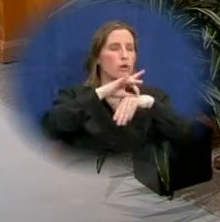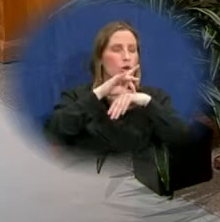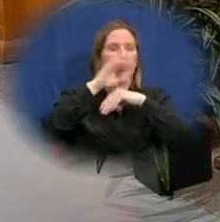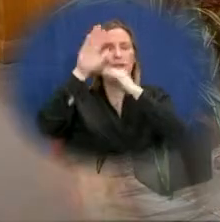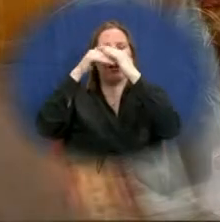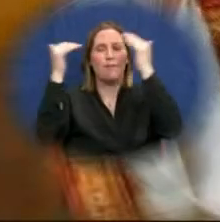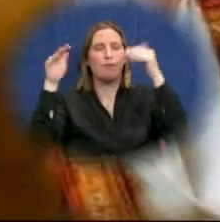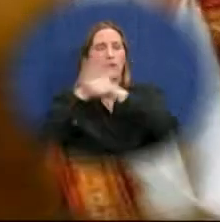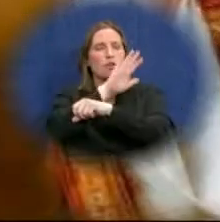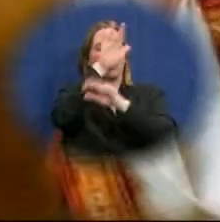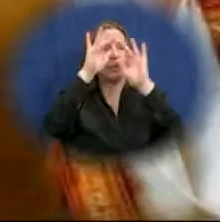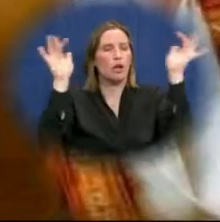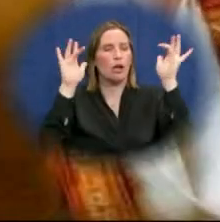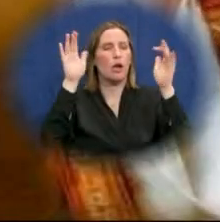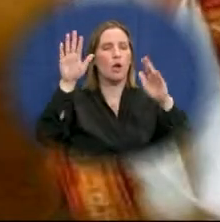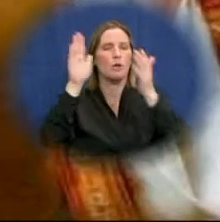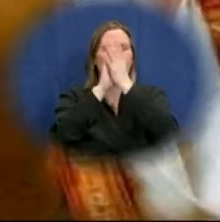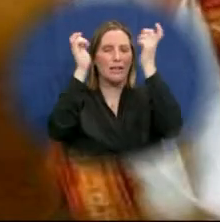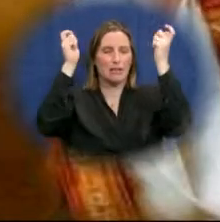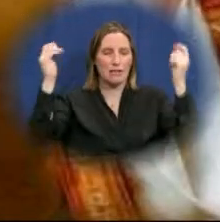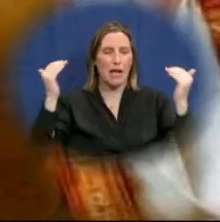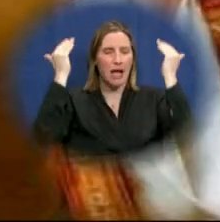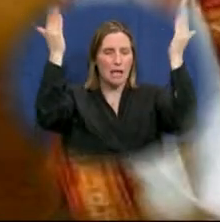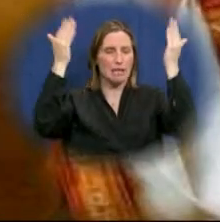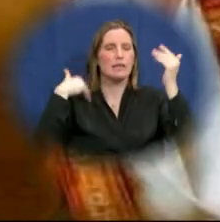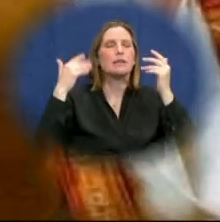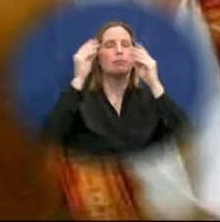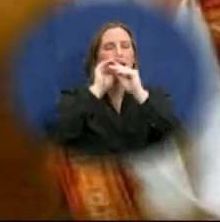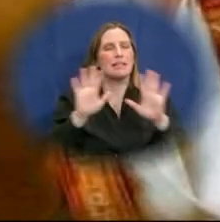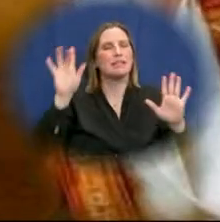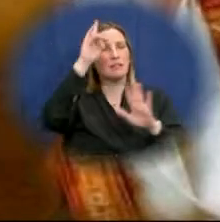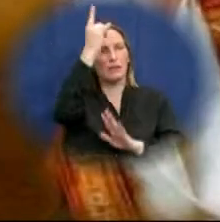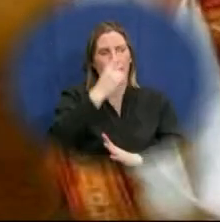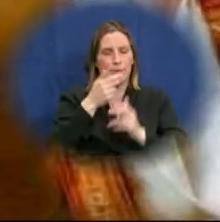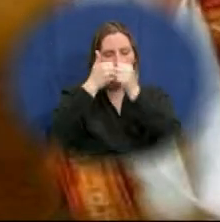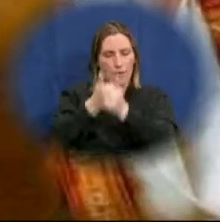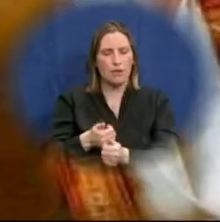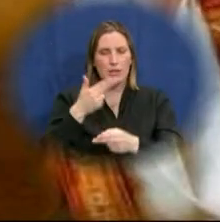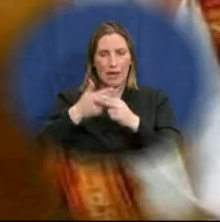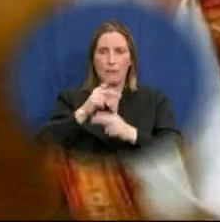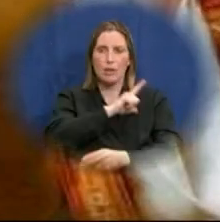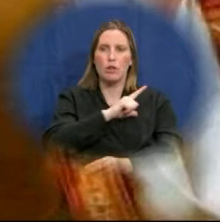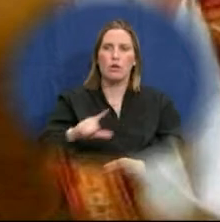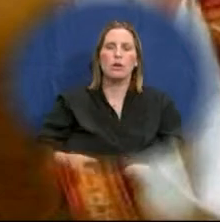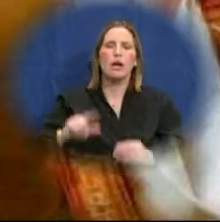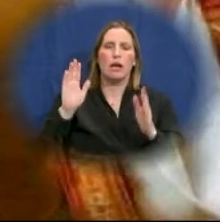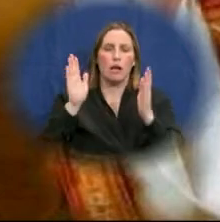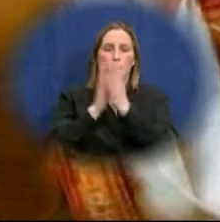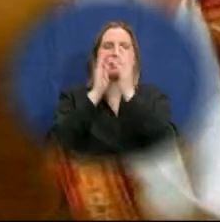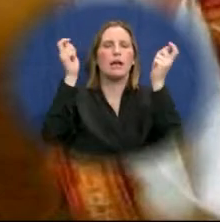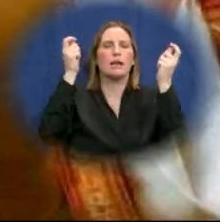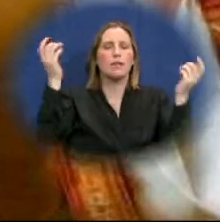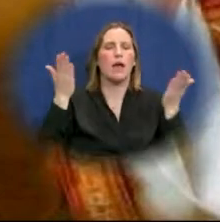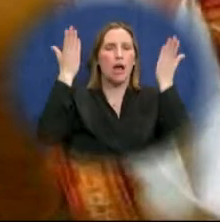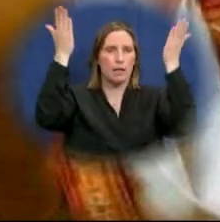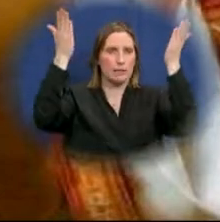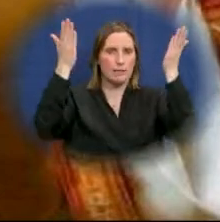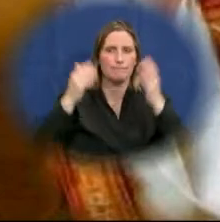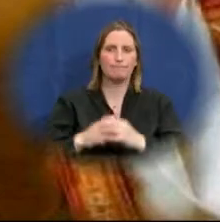your glory. Hosanna in the highest. Blessed is he who comes in the name of the Lord. Hosanna in the